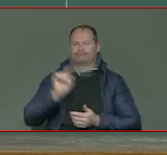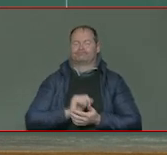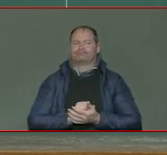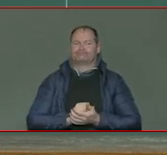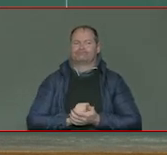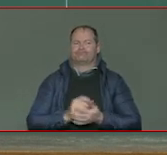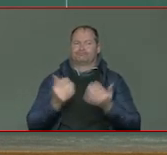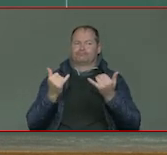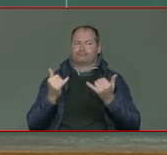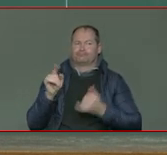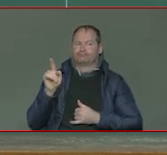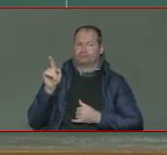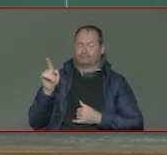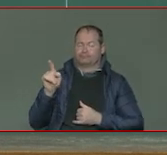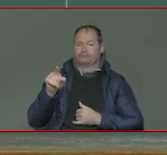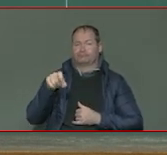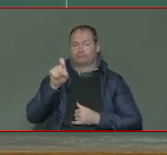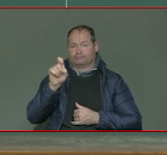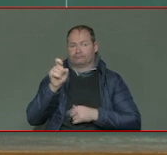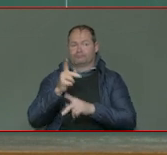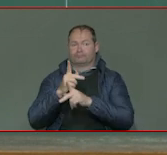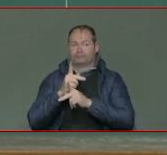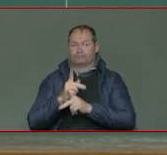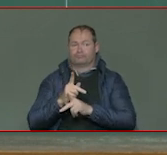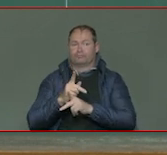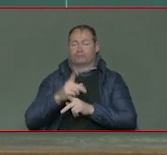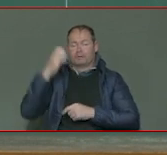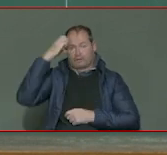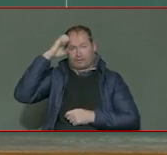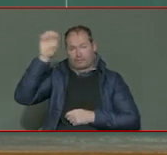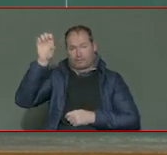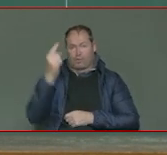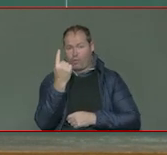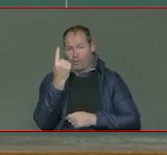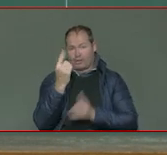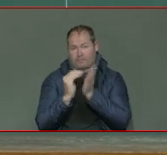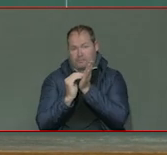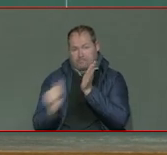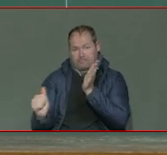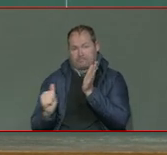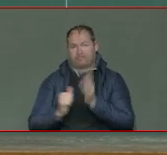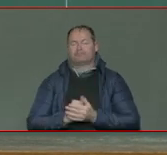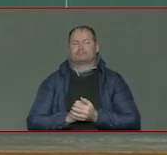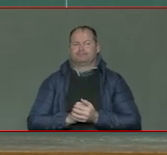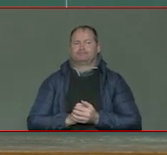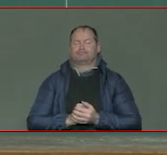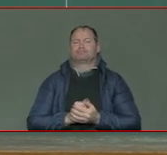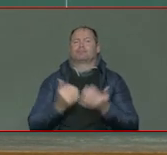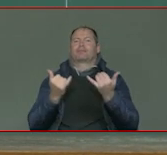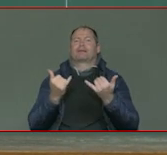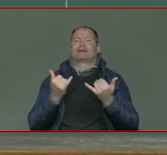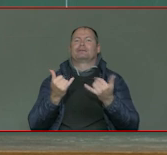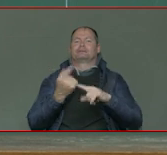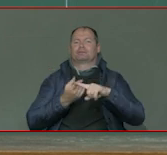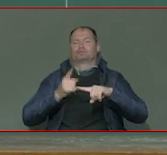coefficient. Then you keep x and you subtract 1 from the exponent. Now, to make things easy for you, let us do a few